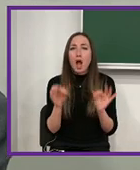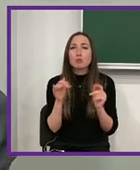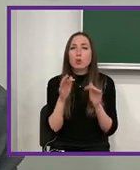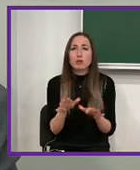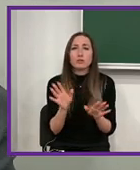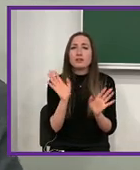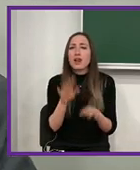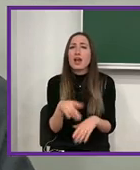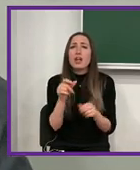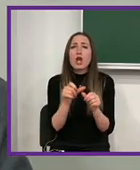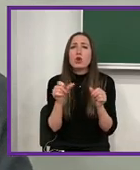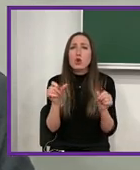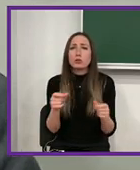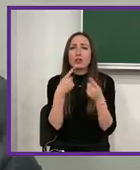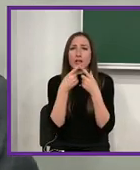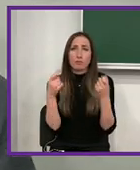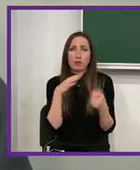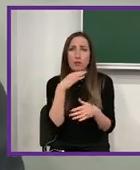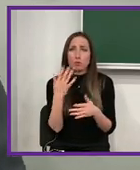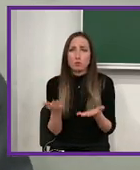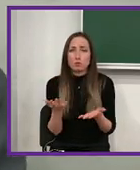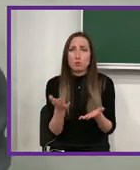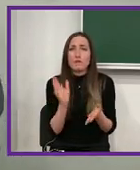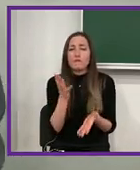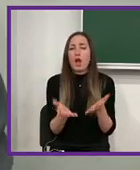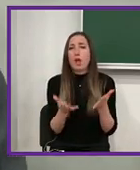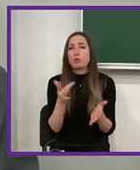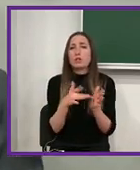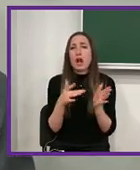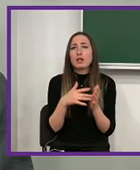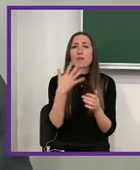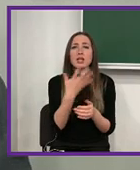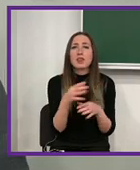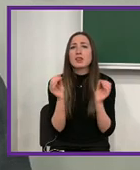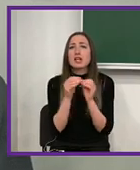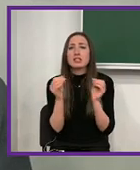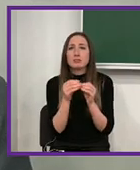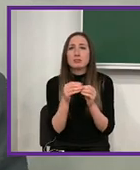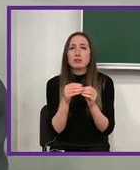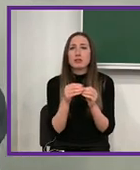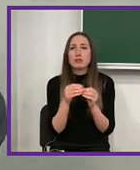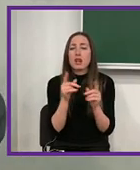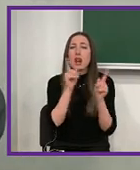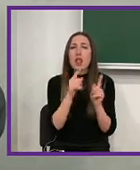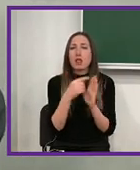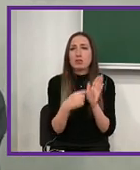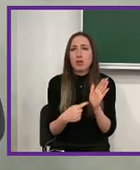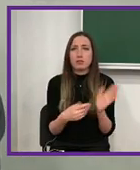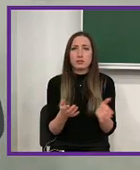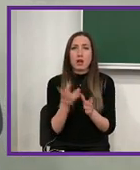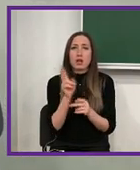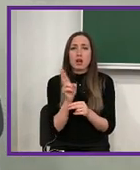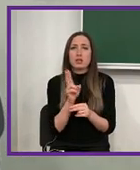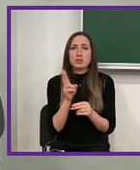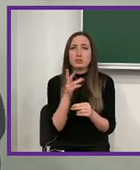on your most severe risk, it may be 5 or 10 indicators, pieces of data you need to collect and evaluate. Starting small and repeating